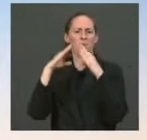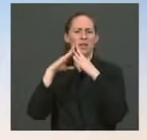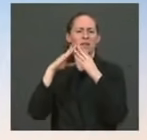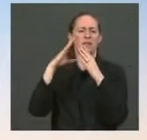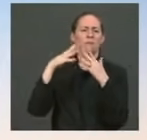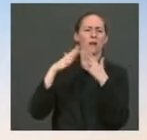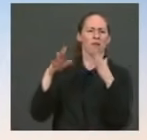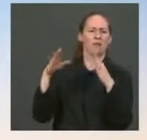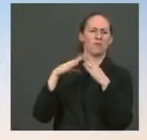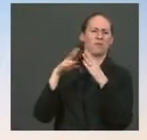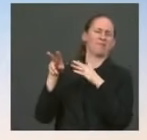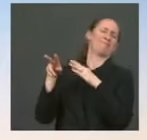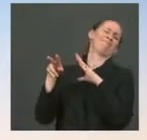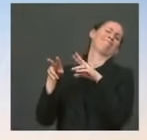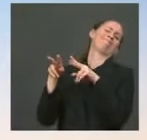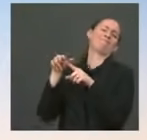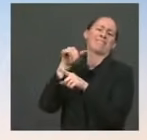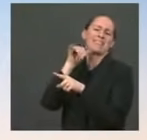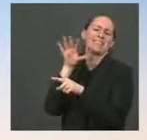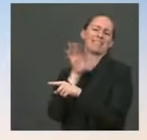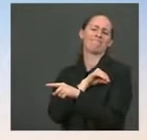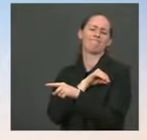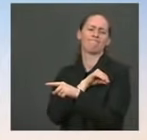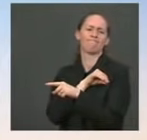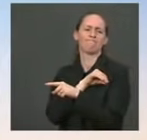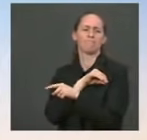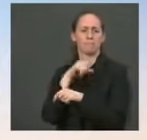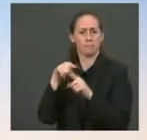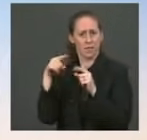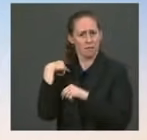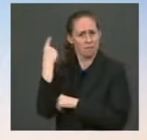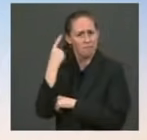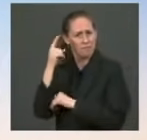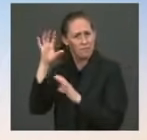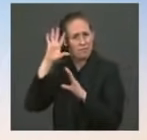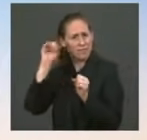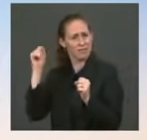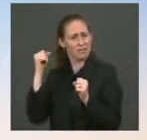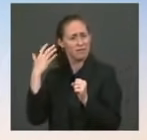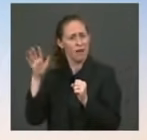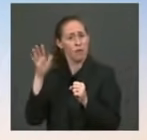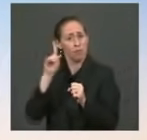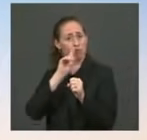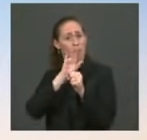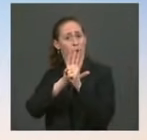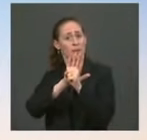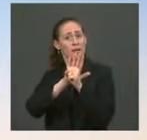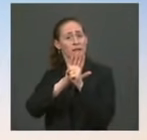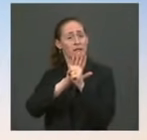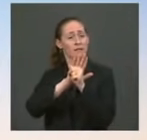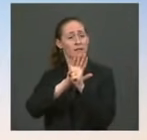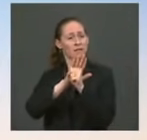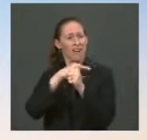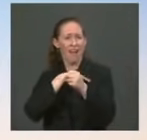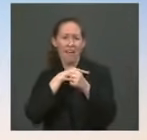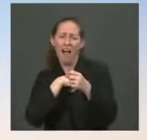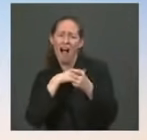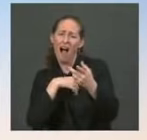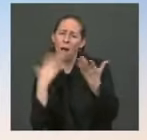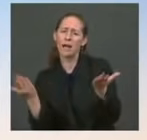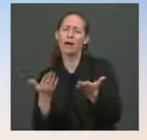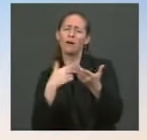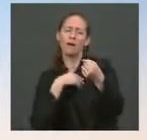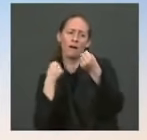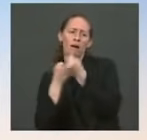but you know, the president has also promised African Americans in this country that he had their back. Al Sharpton has